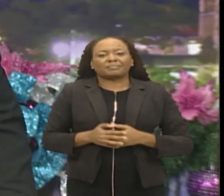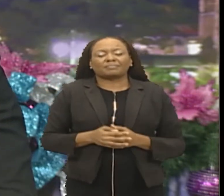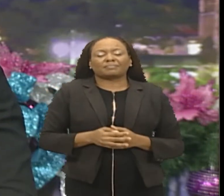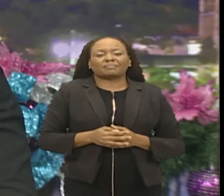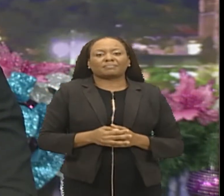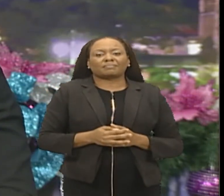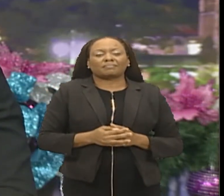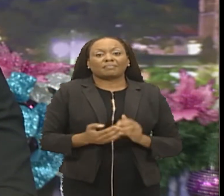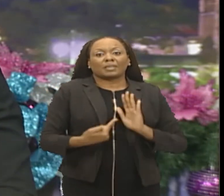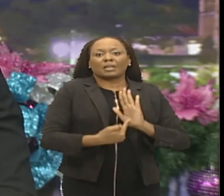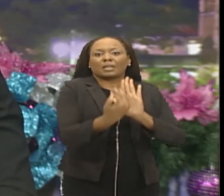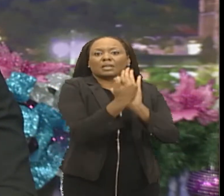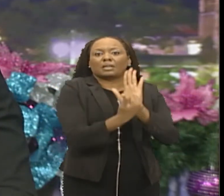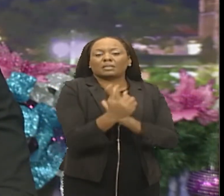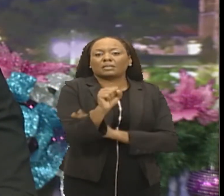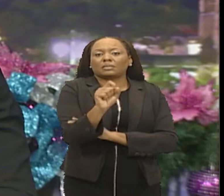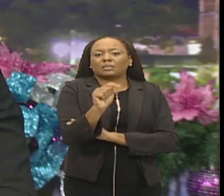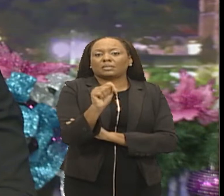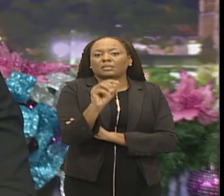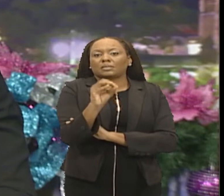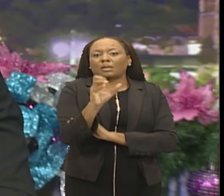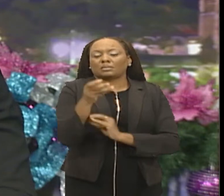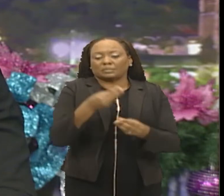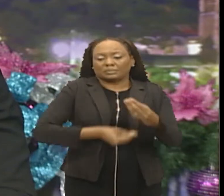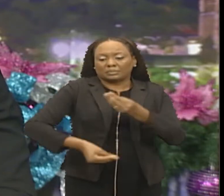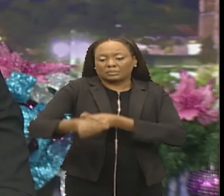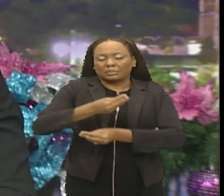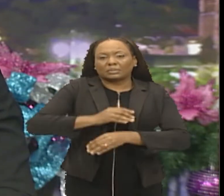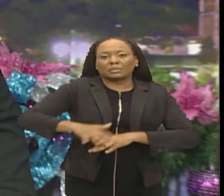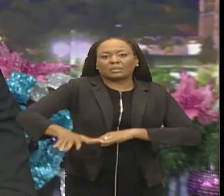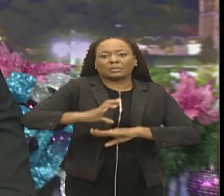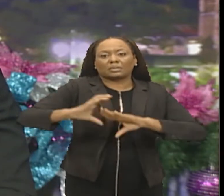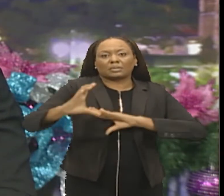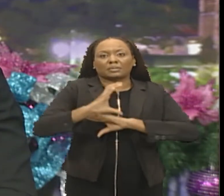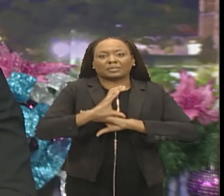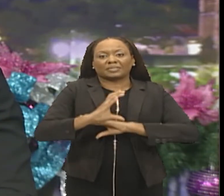now to take a look at how stocks traded on selected exchanges across our region.